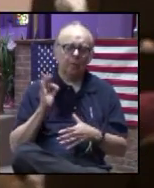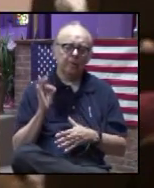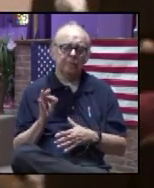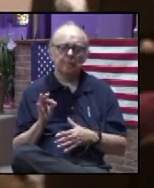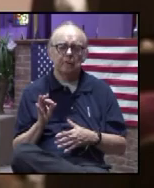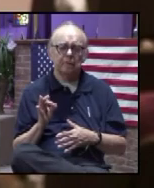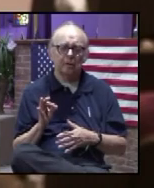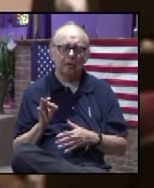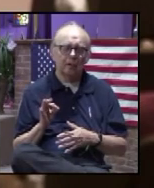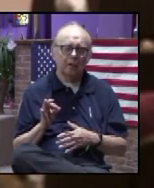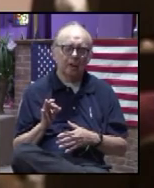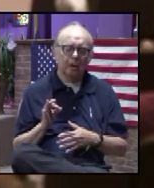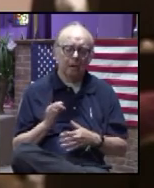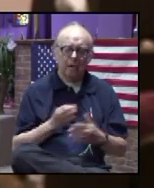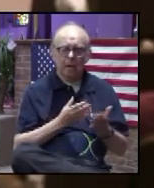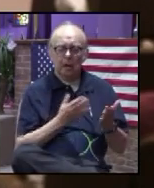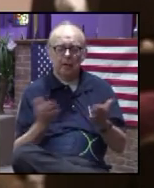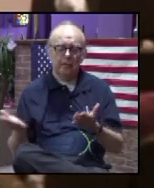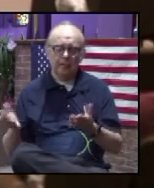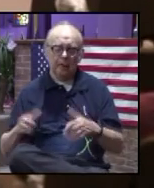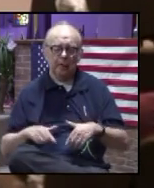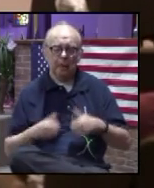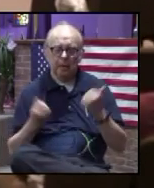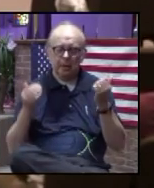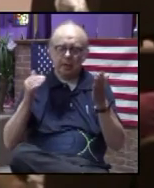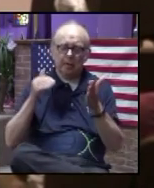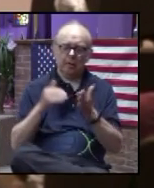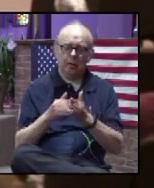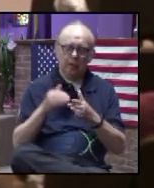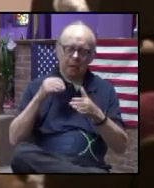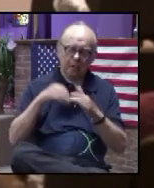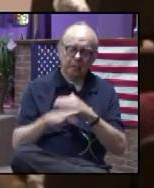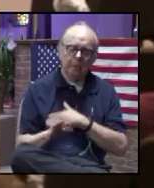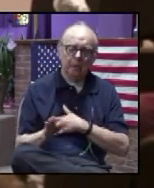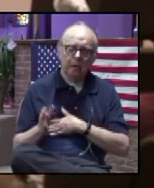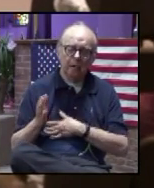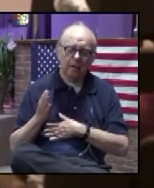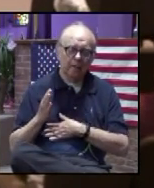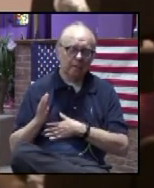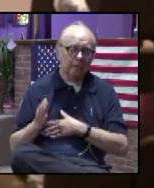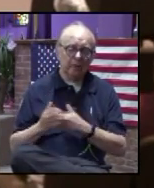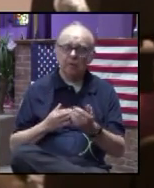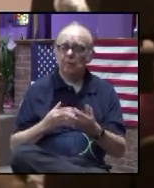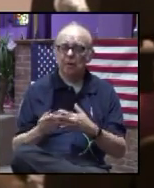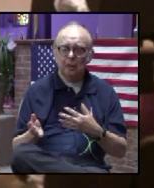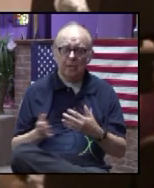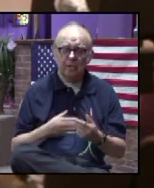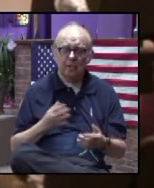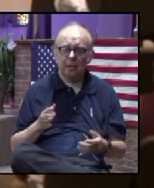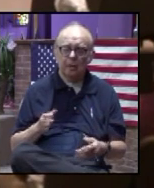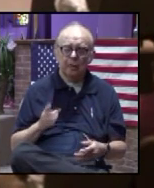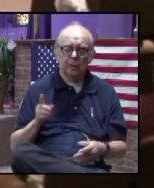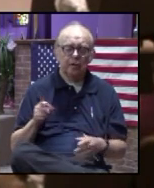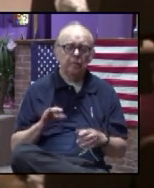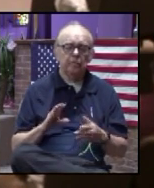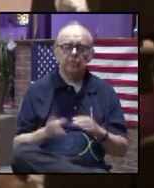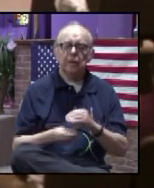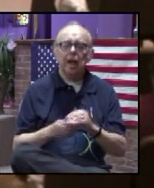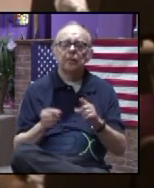Spirit, bring life back into whatever. You fill in the blank.